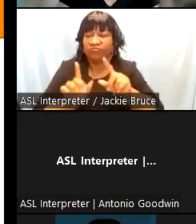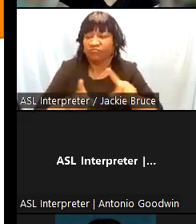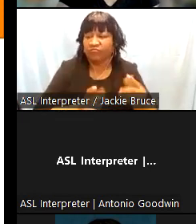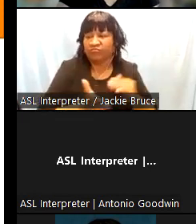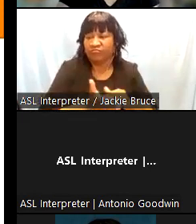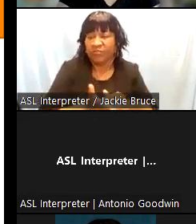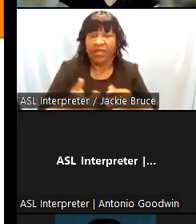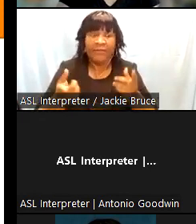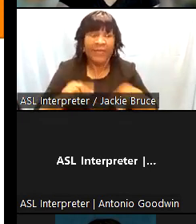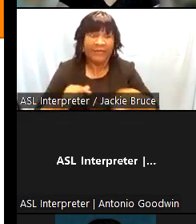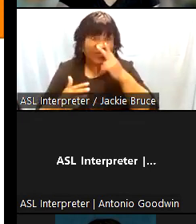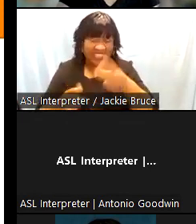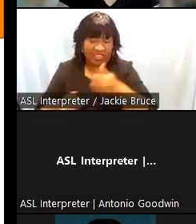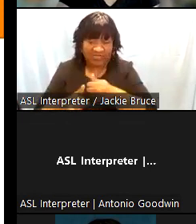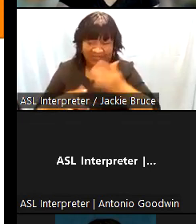having symptoms,